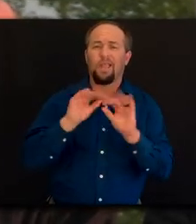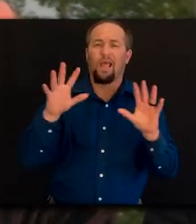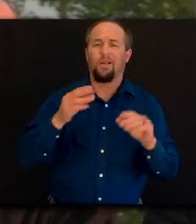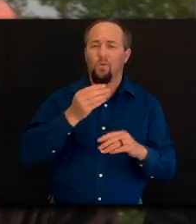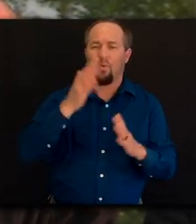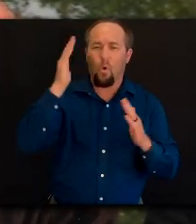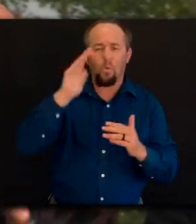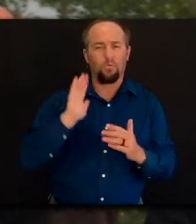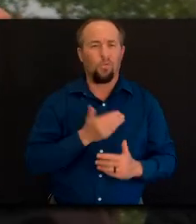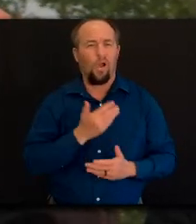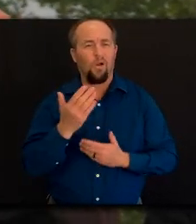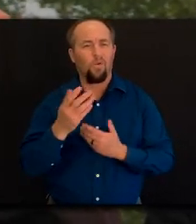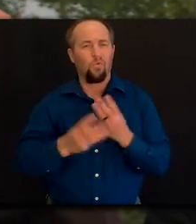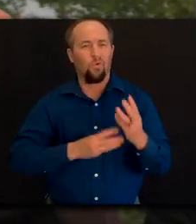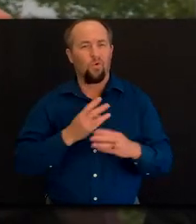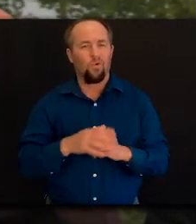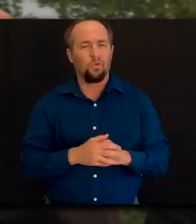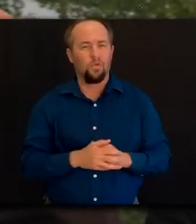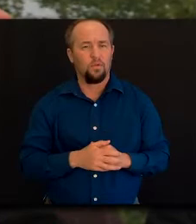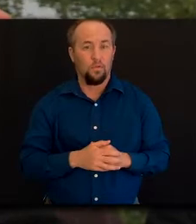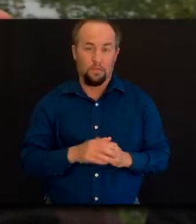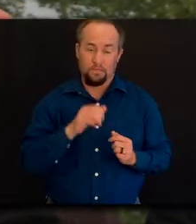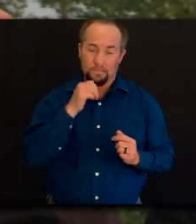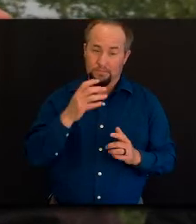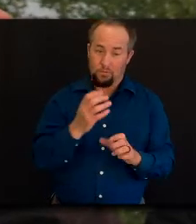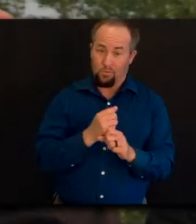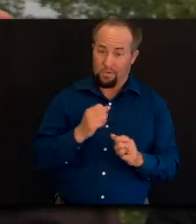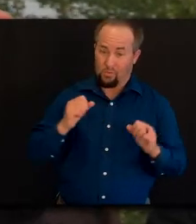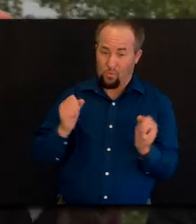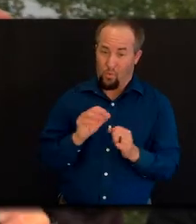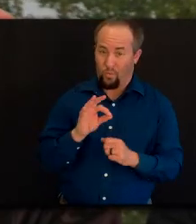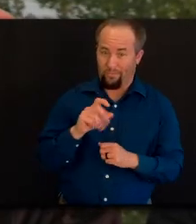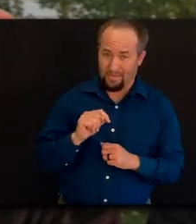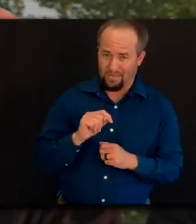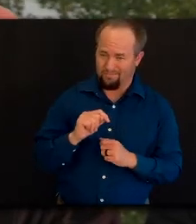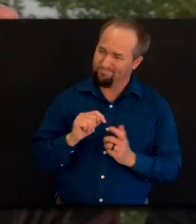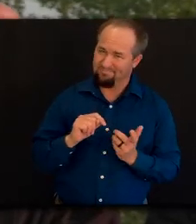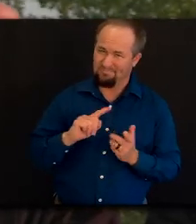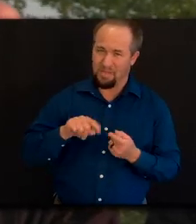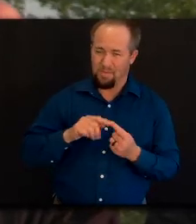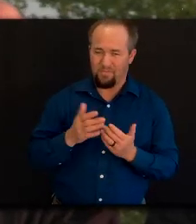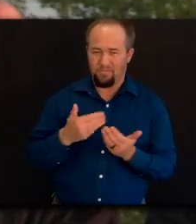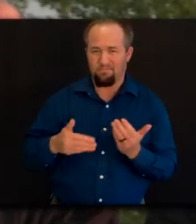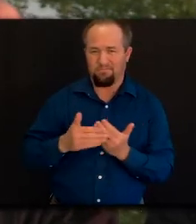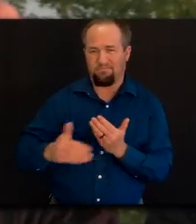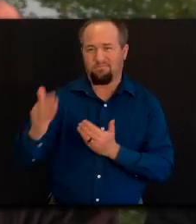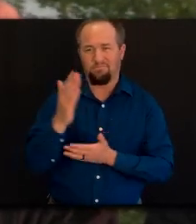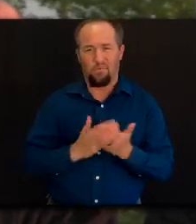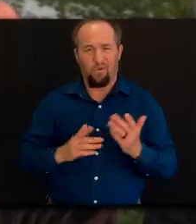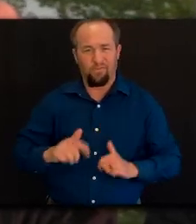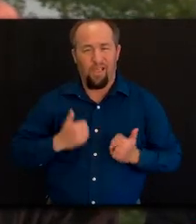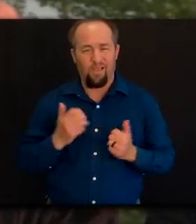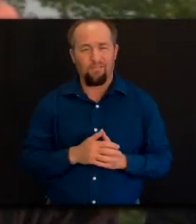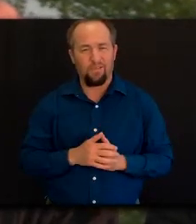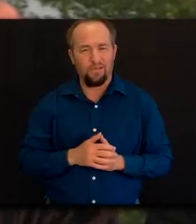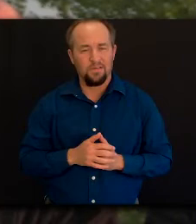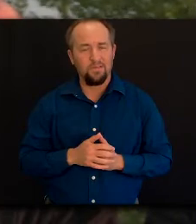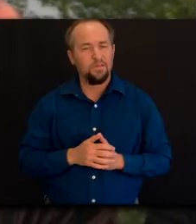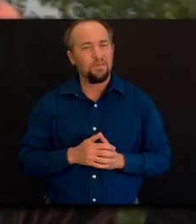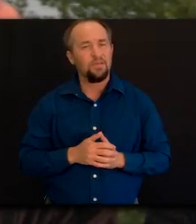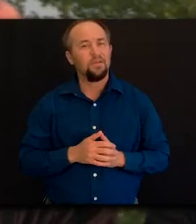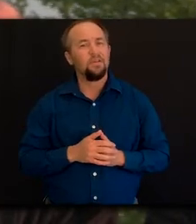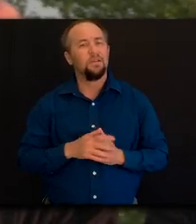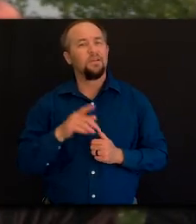Don't get cold feet about this next stage of life, because you have been fully prepared to put your best